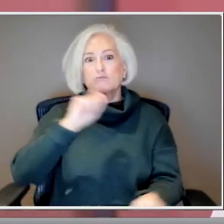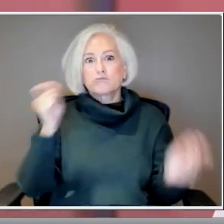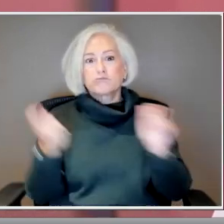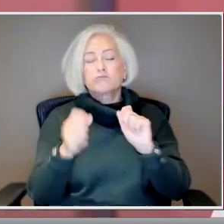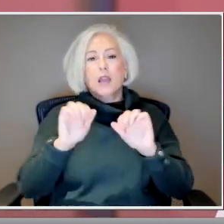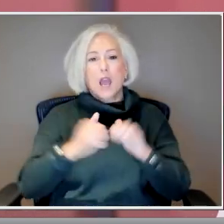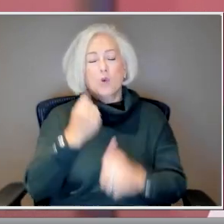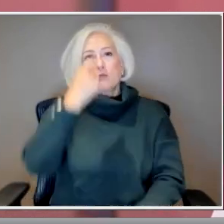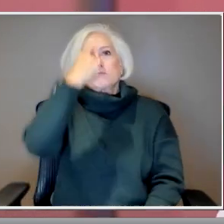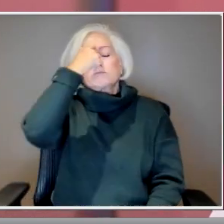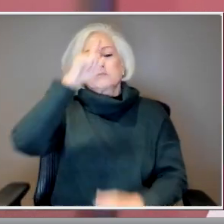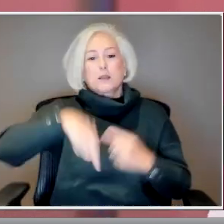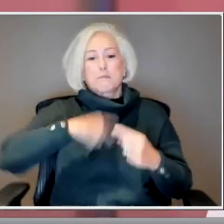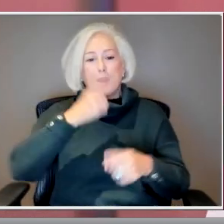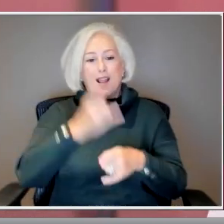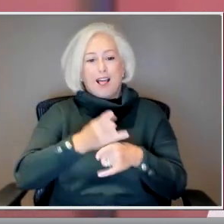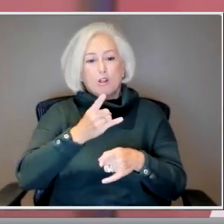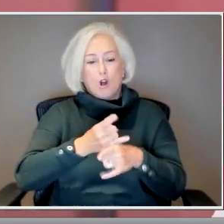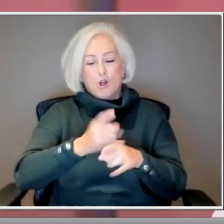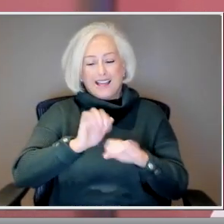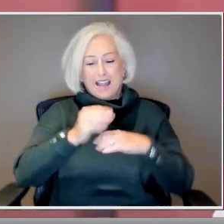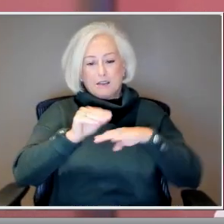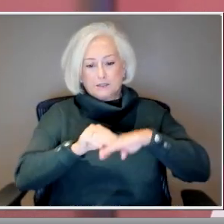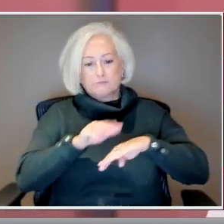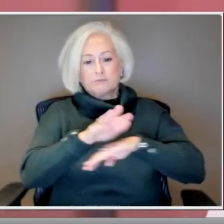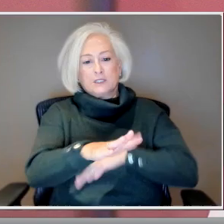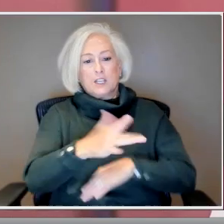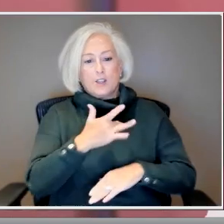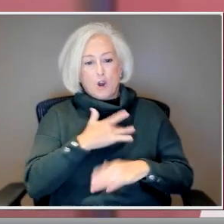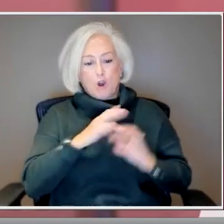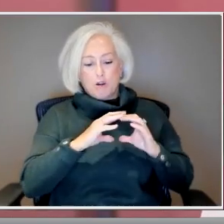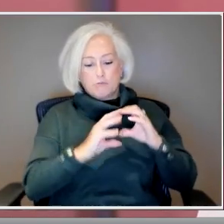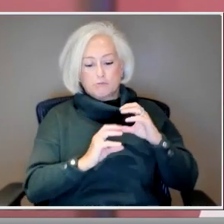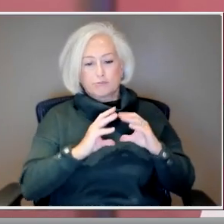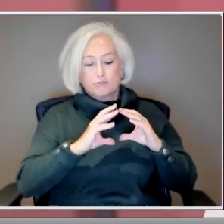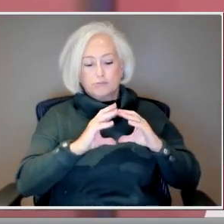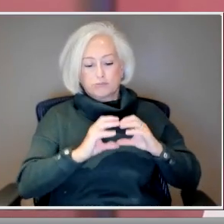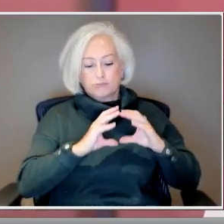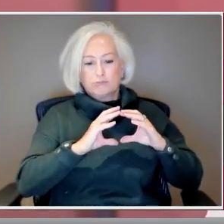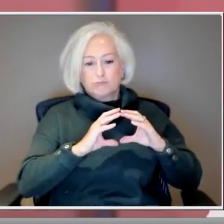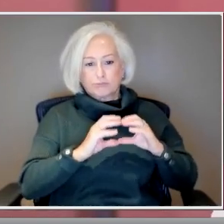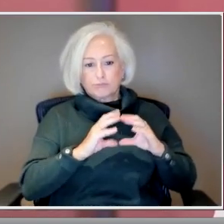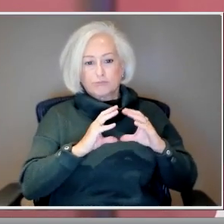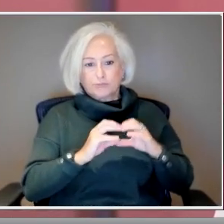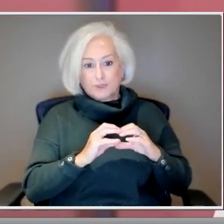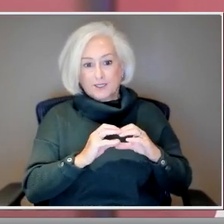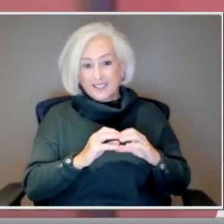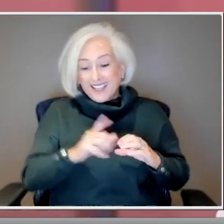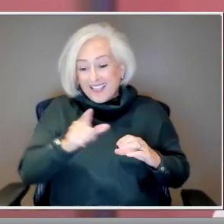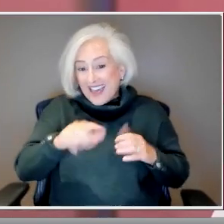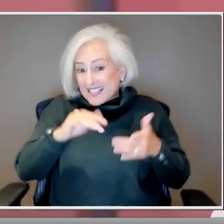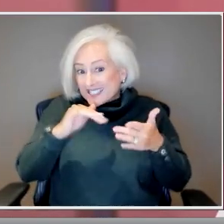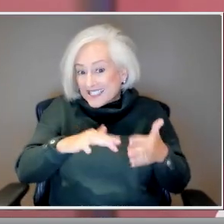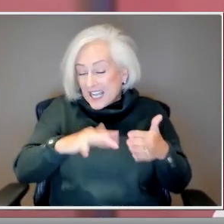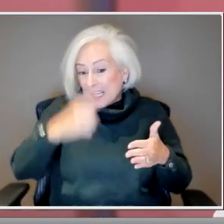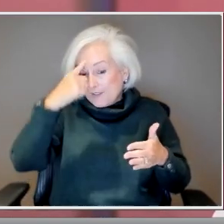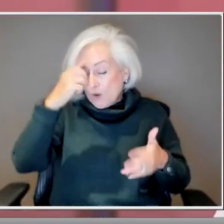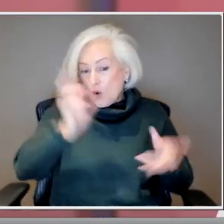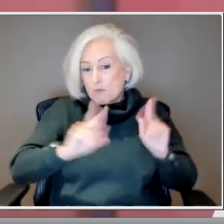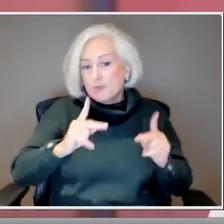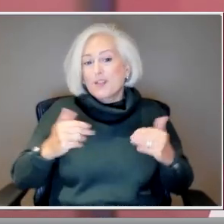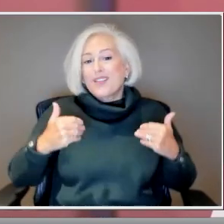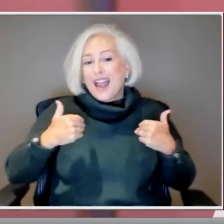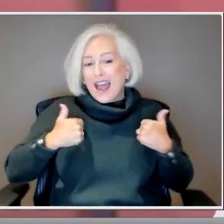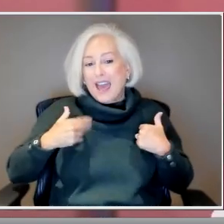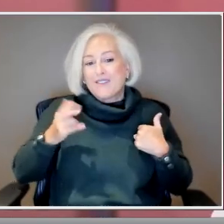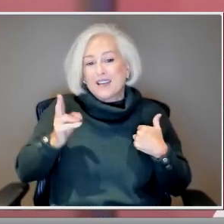issues. This particular study was done in patients who had a history of AFib, but was what we would consider a